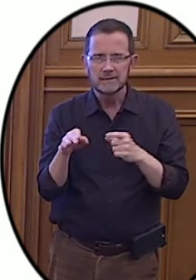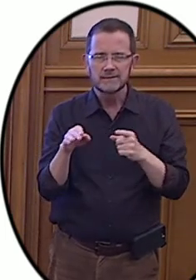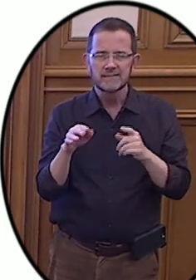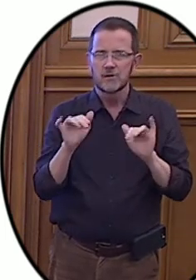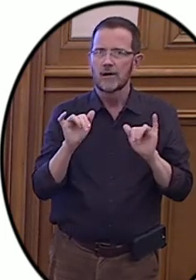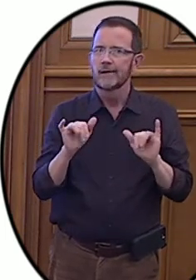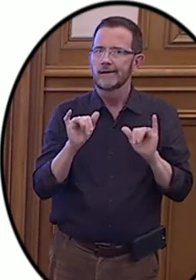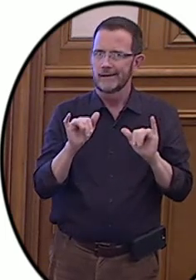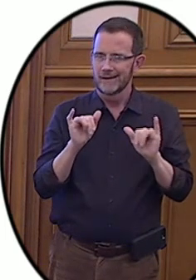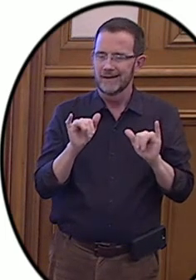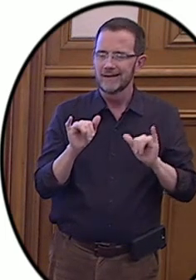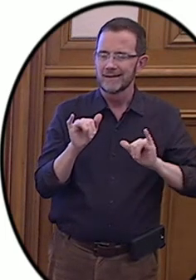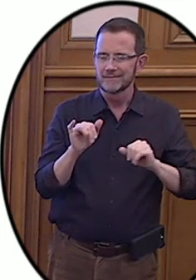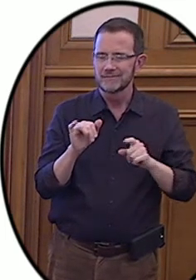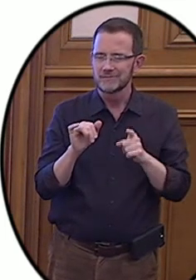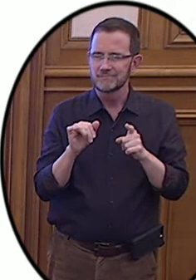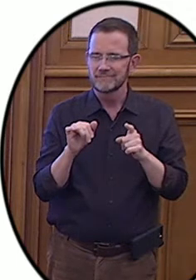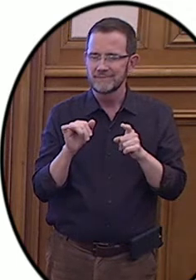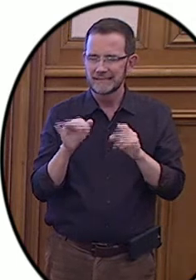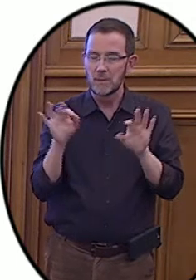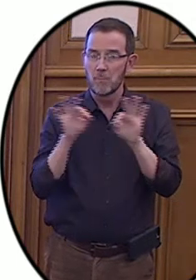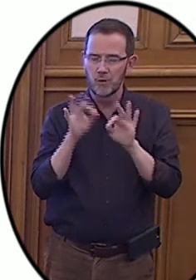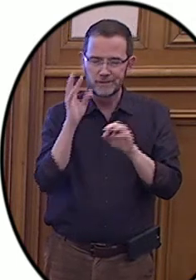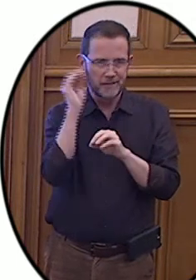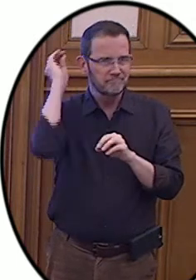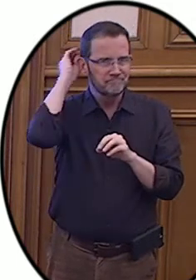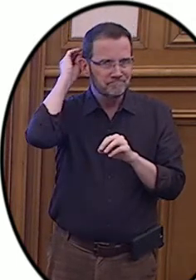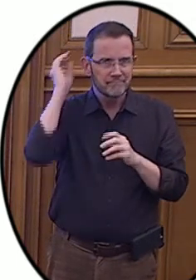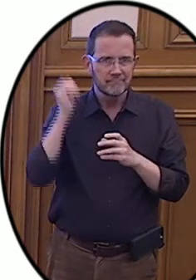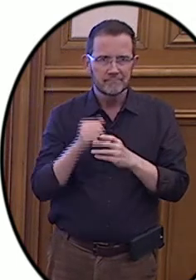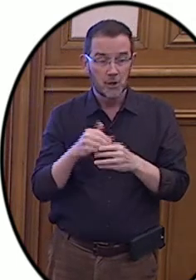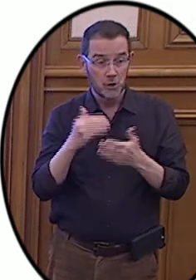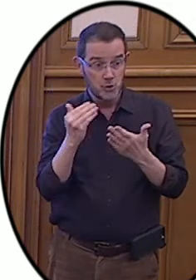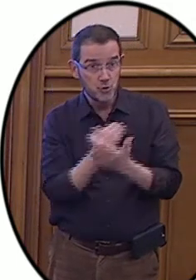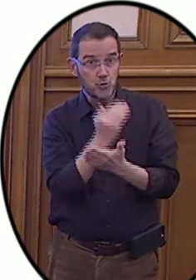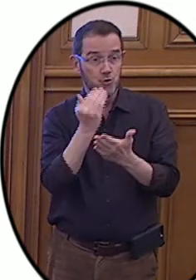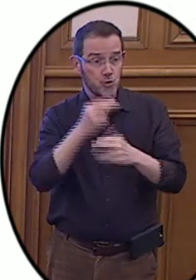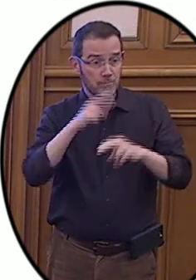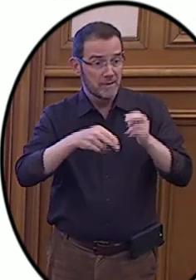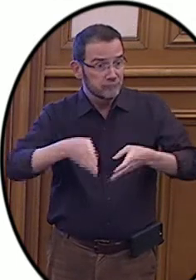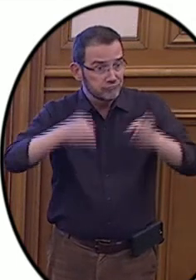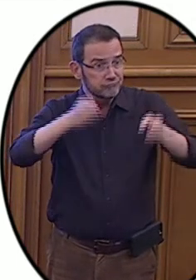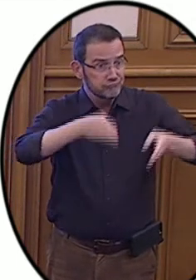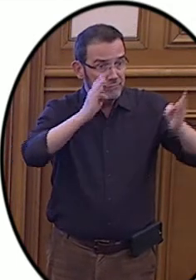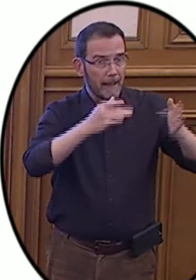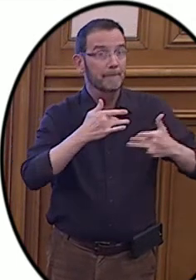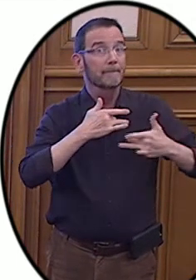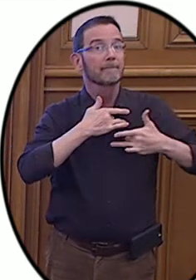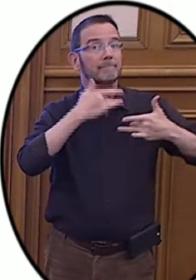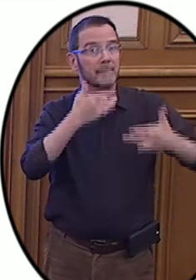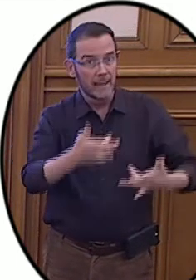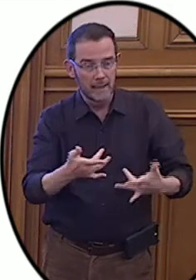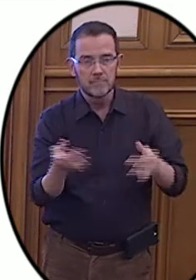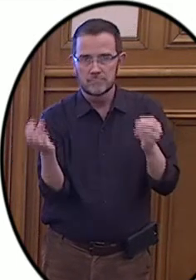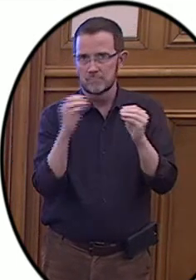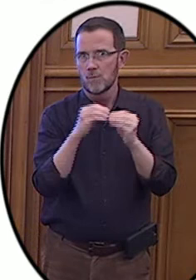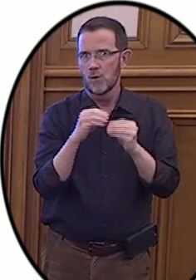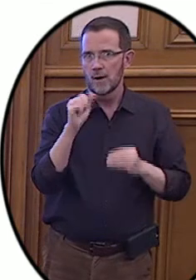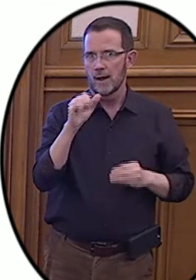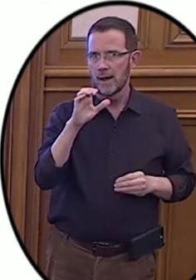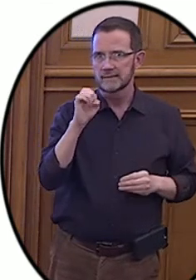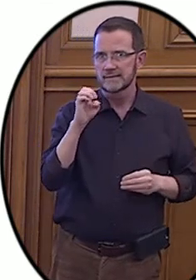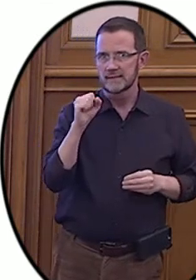mind that as we are seeing more new housing built throughout the city, those are likely to be some of the